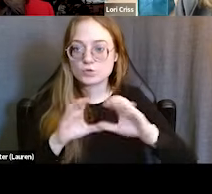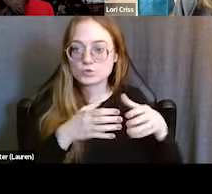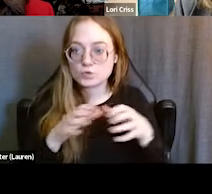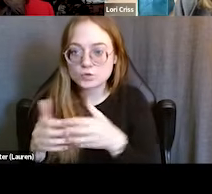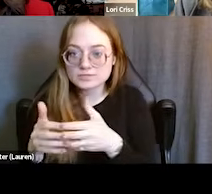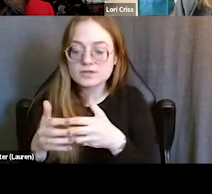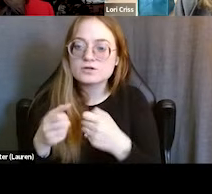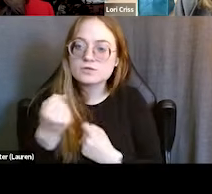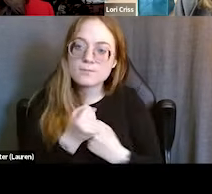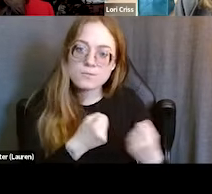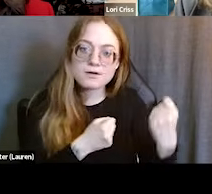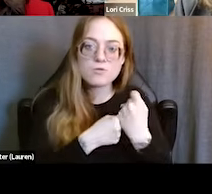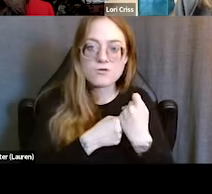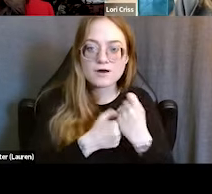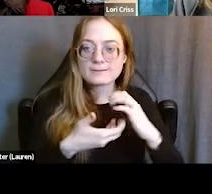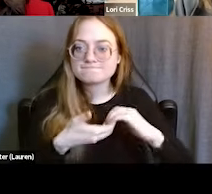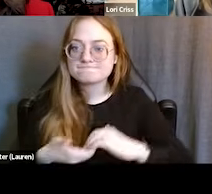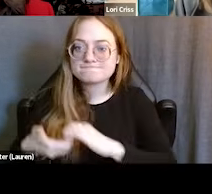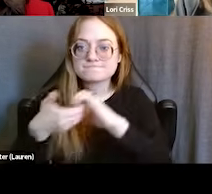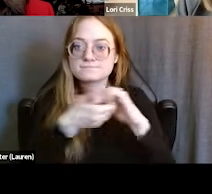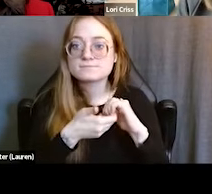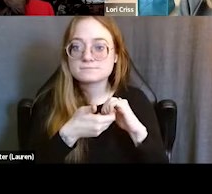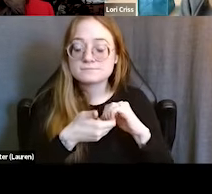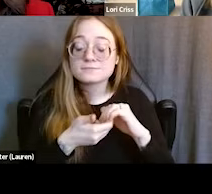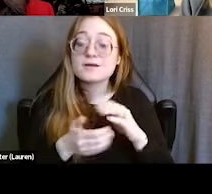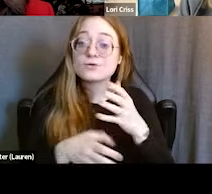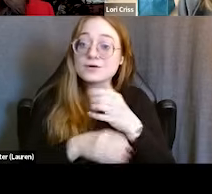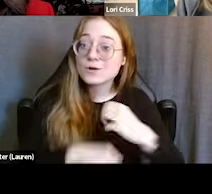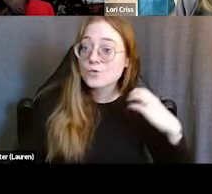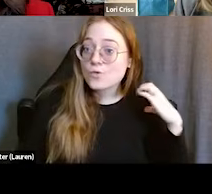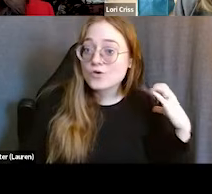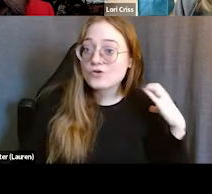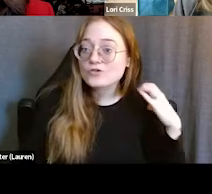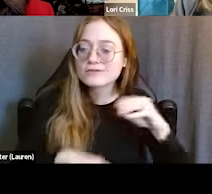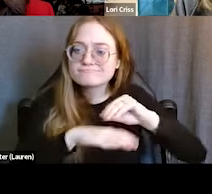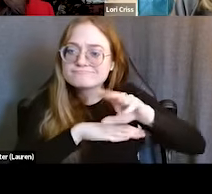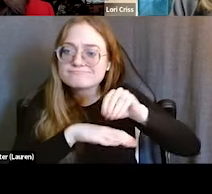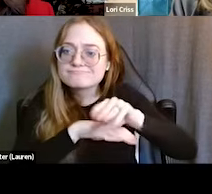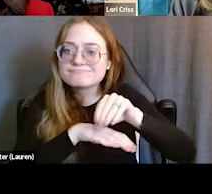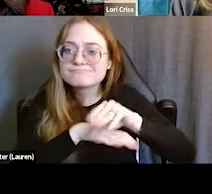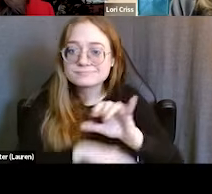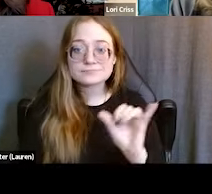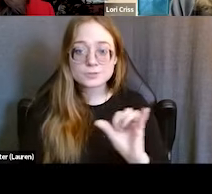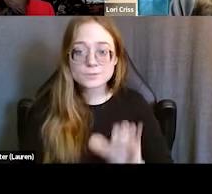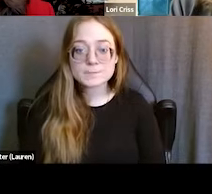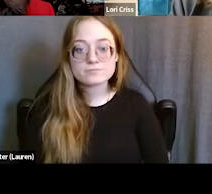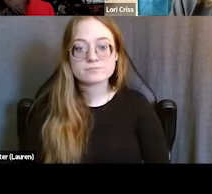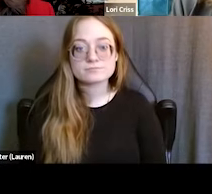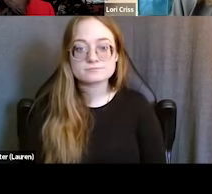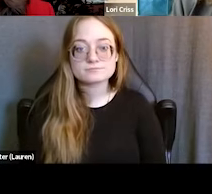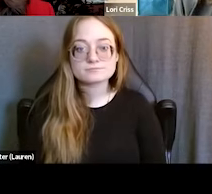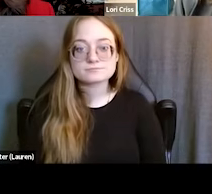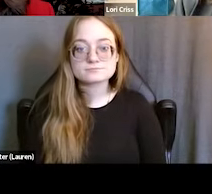the evidence-based practices, to get coaching and consultation as well, and then to have weekly